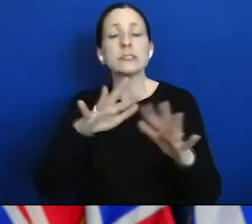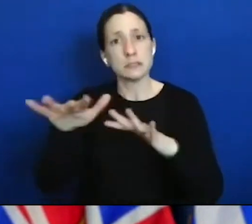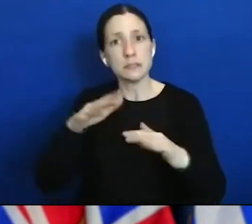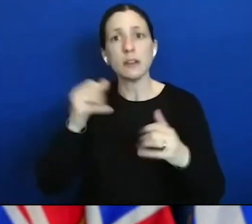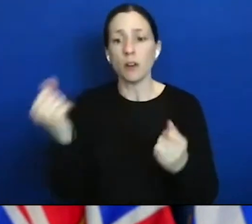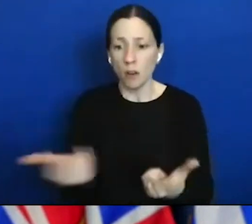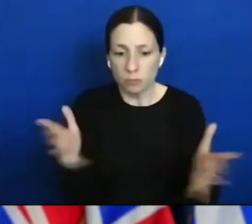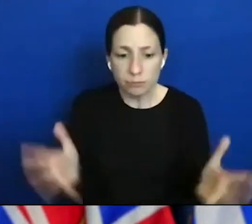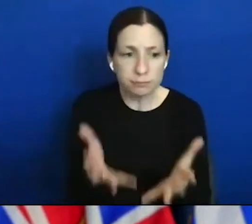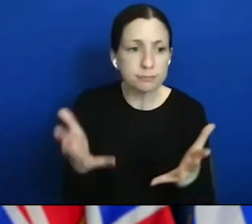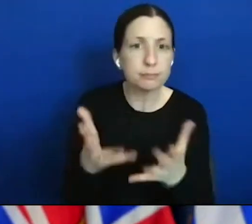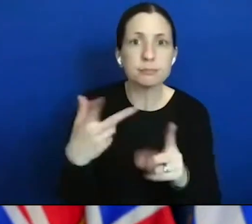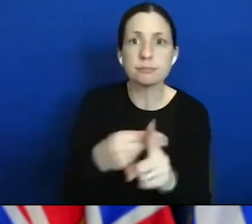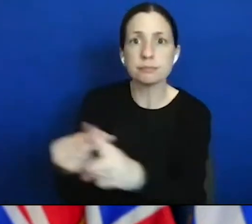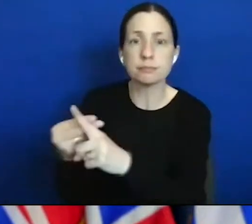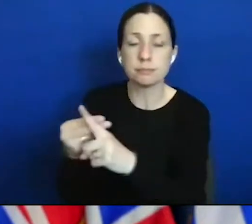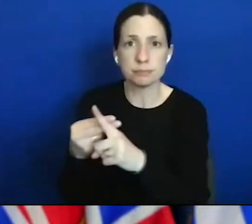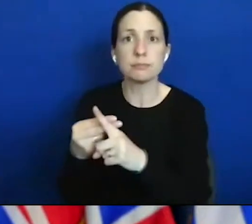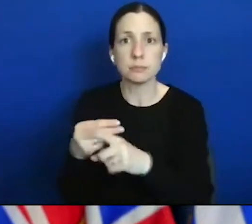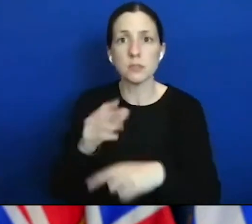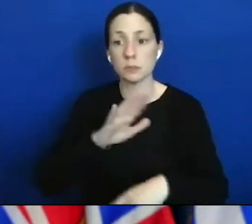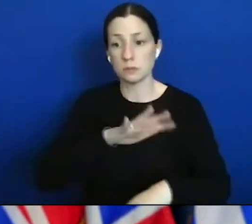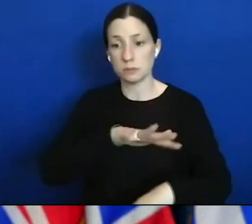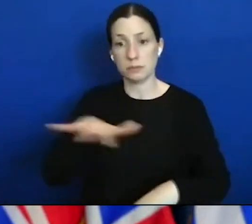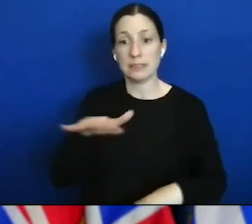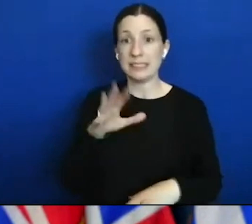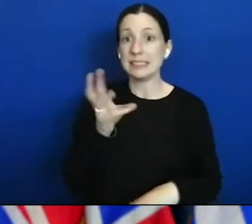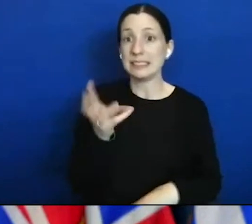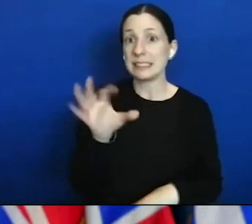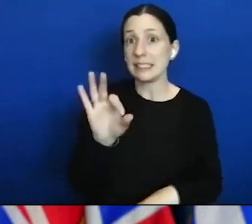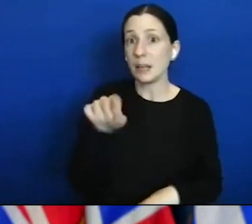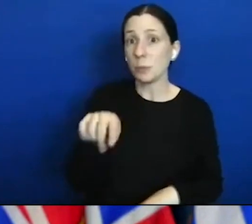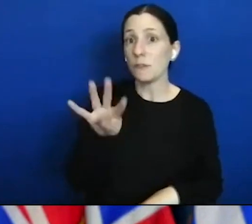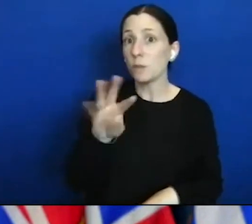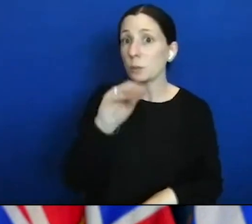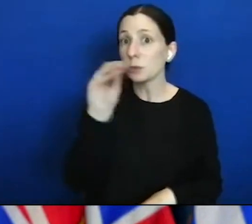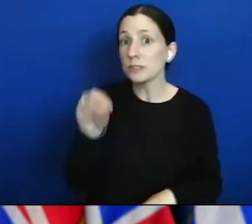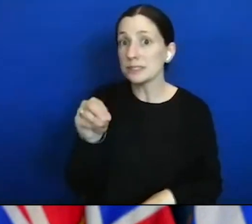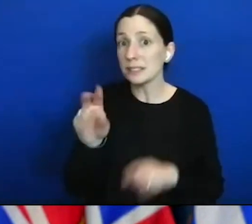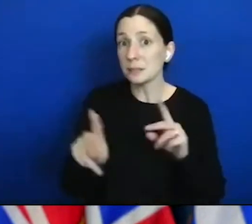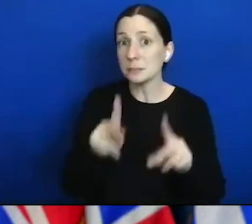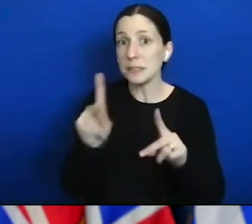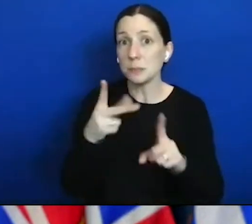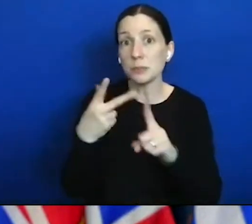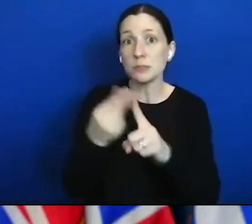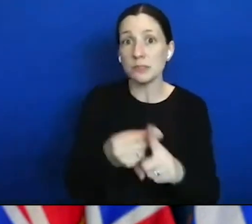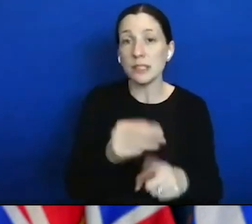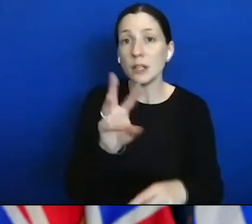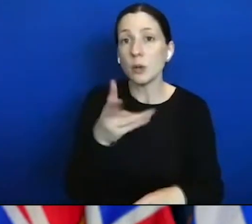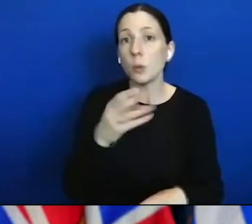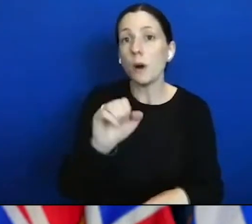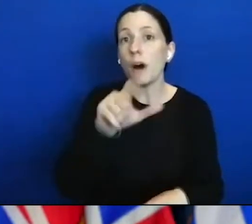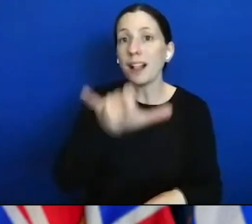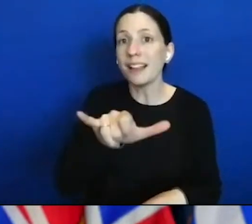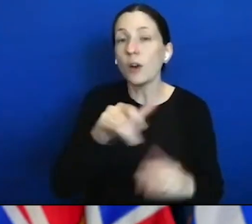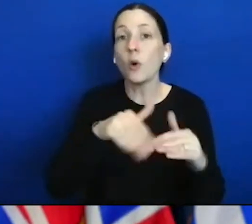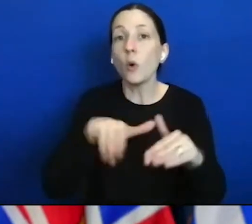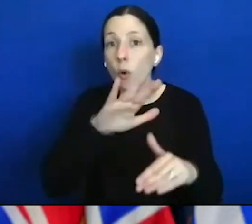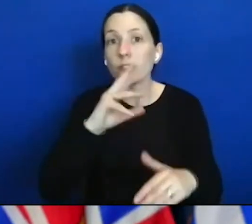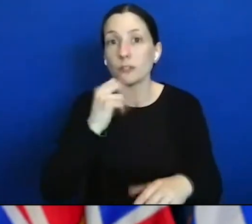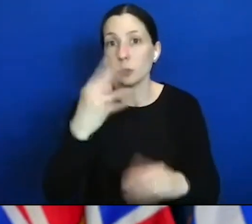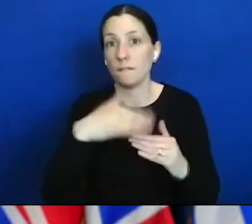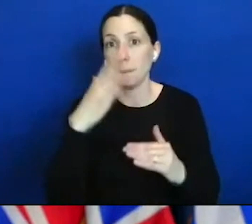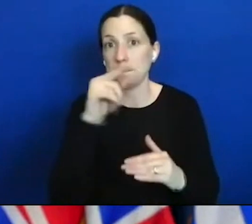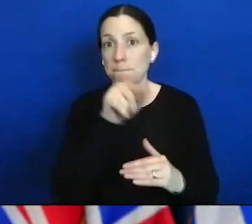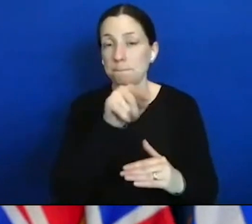community health services area in Surrey as of yesterday, 69.4% of people immunized in Wally over 12. That's above the provincial